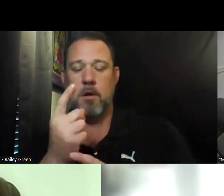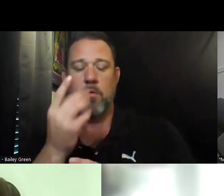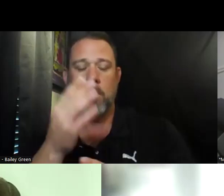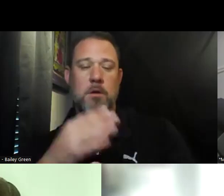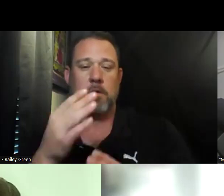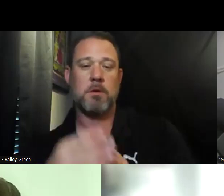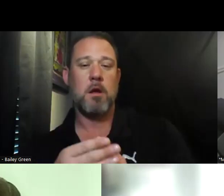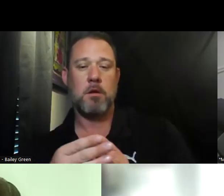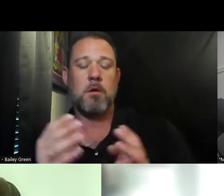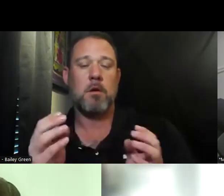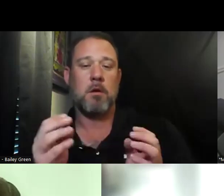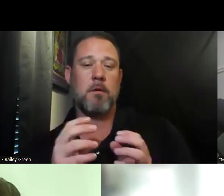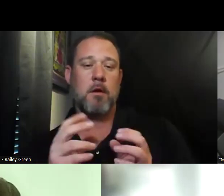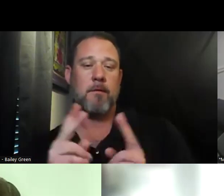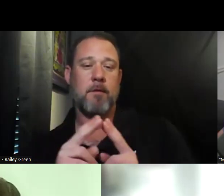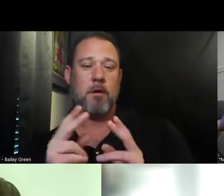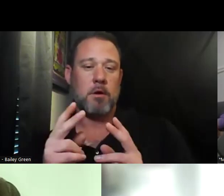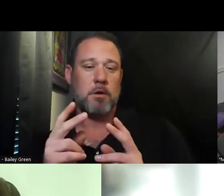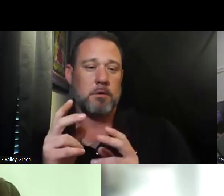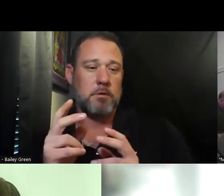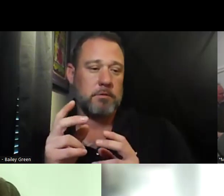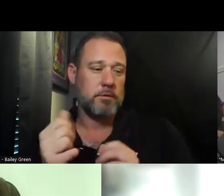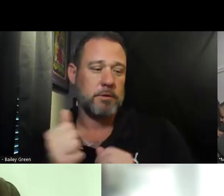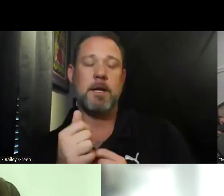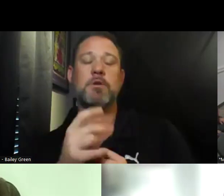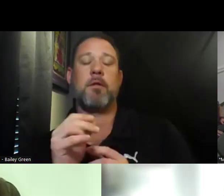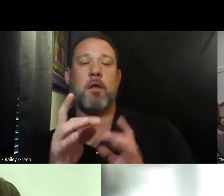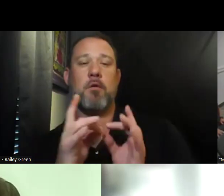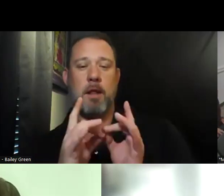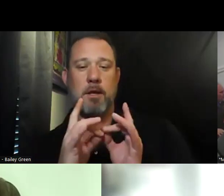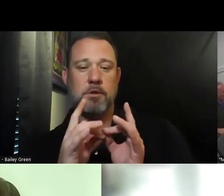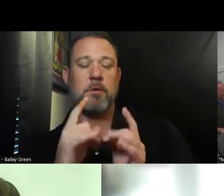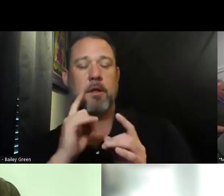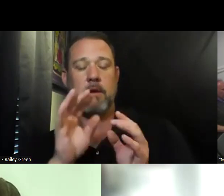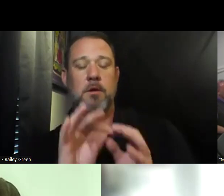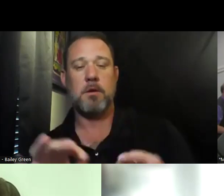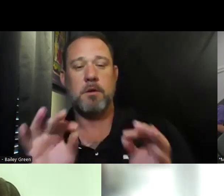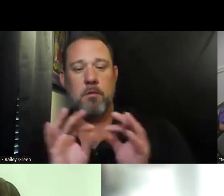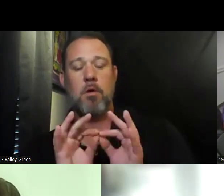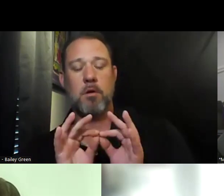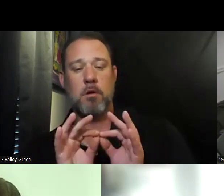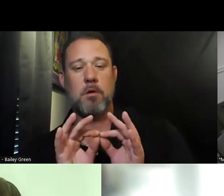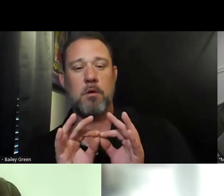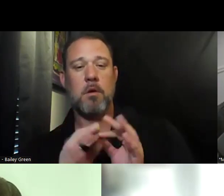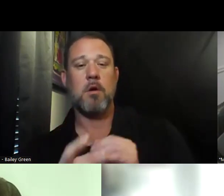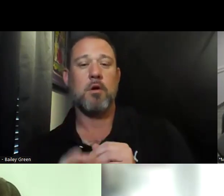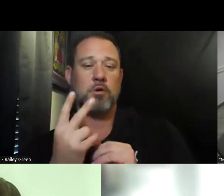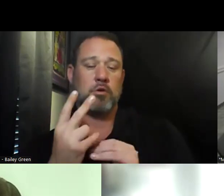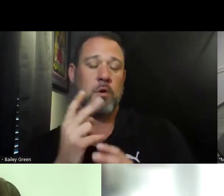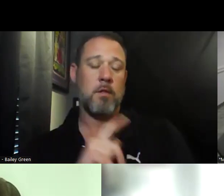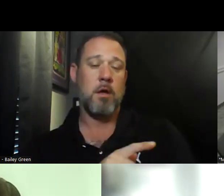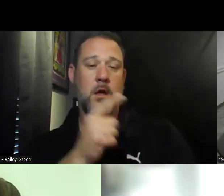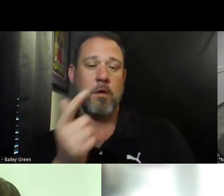that makes it very transactional rather than relationship. And I think it's the relationship that matters, one. And then two, on the flip